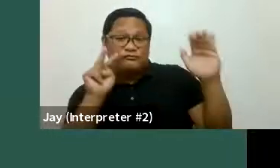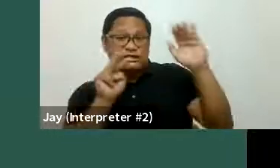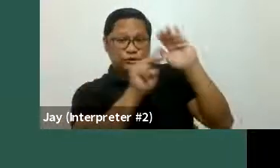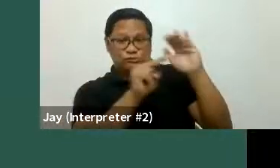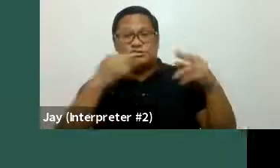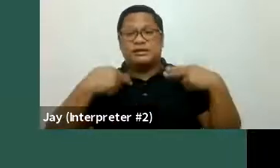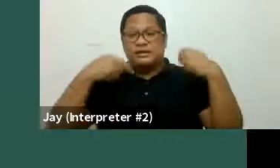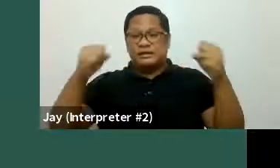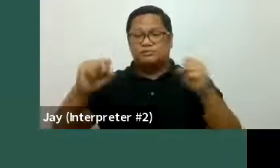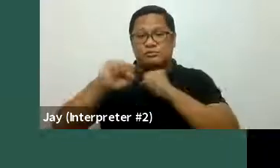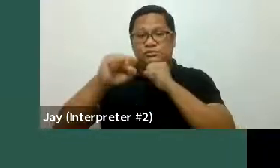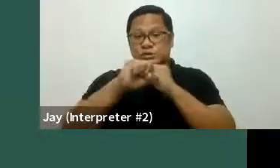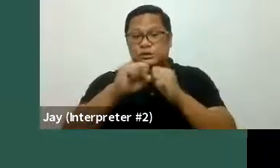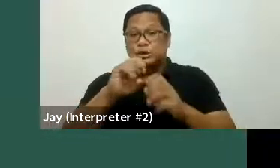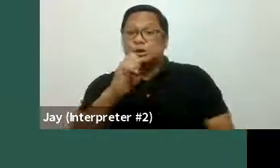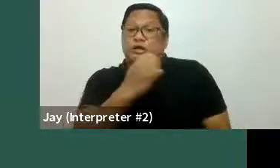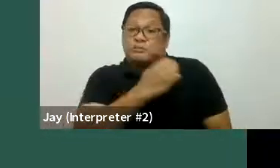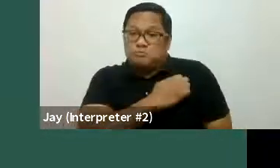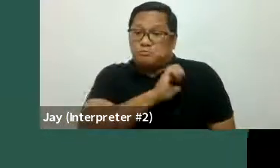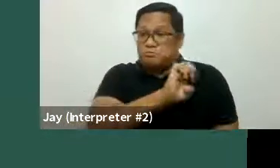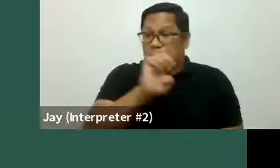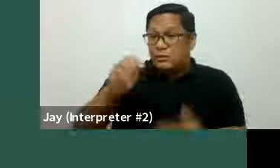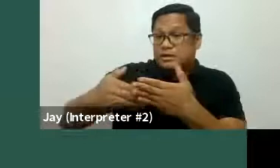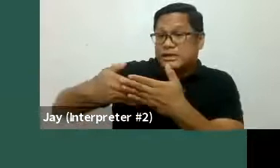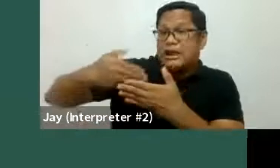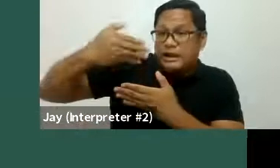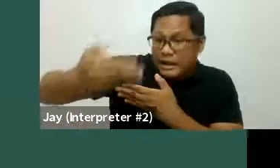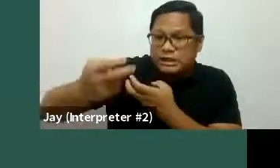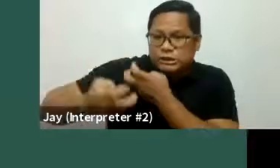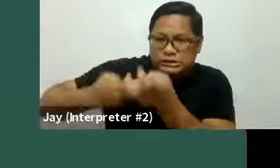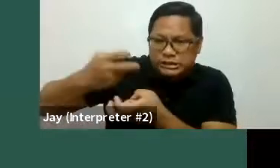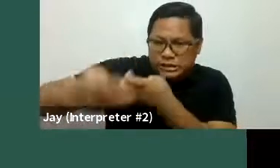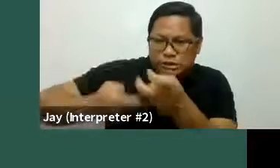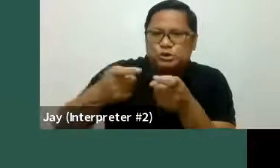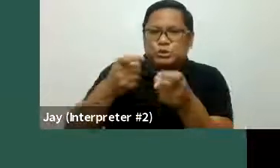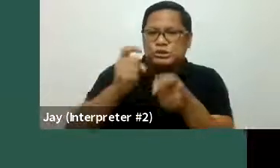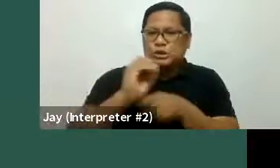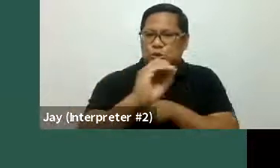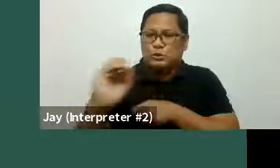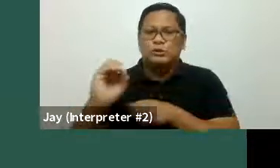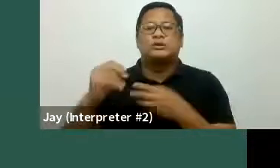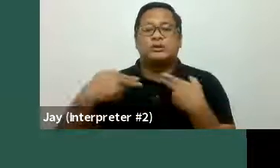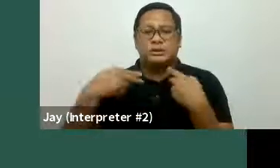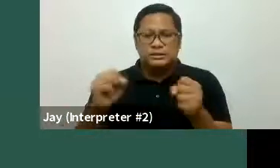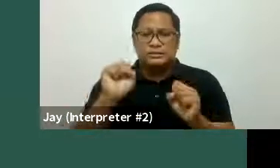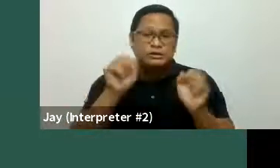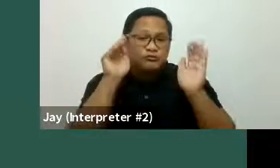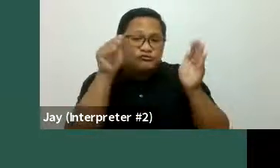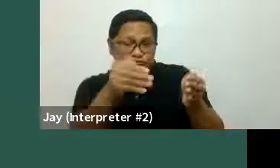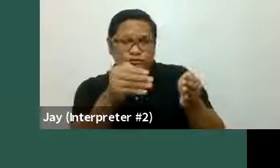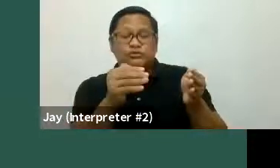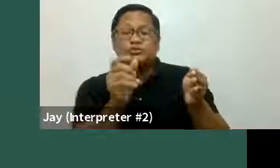health promotion is really to empower the next generation to take control of their health. yes, we understand we can focus or we